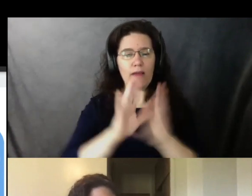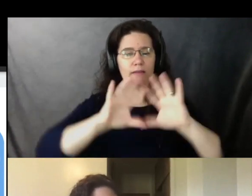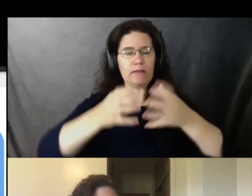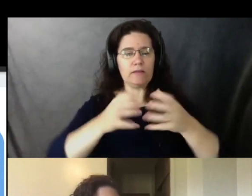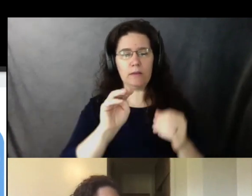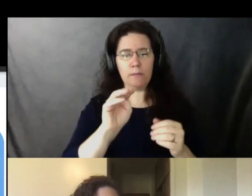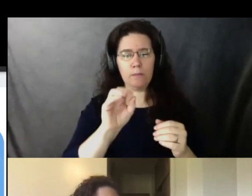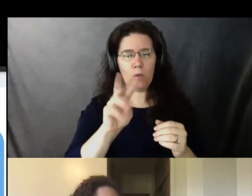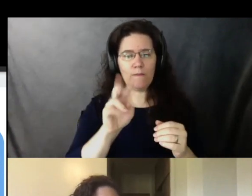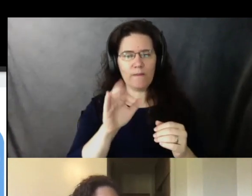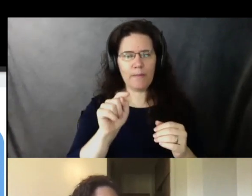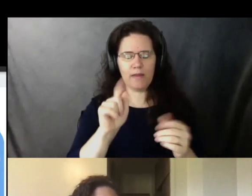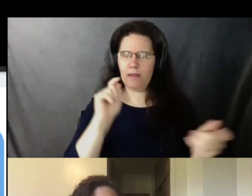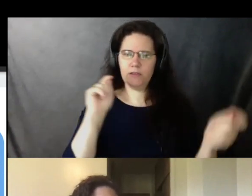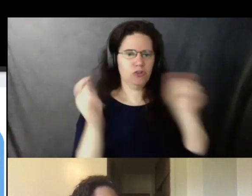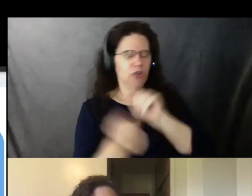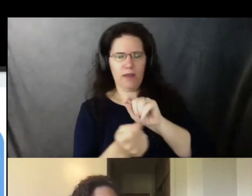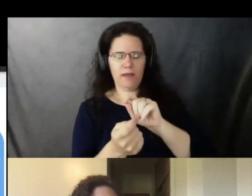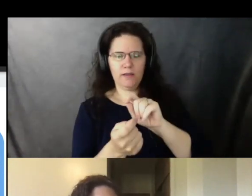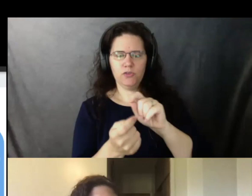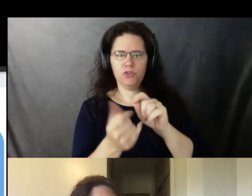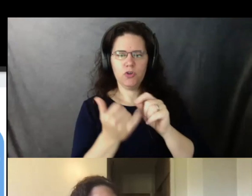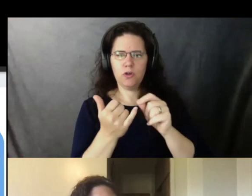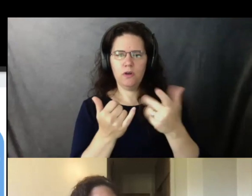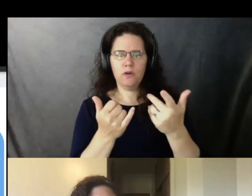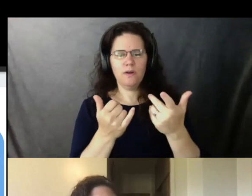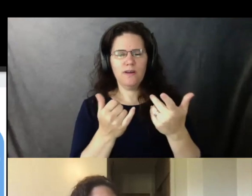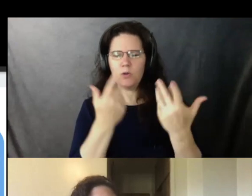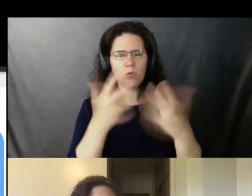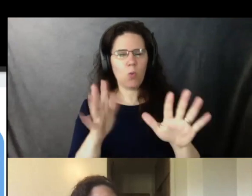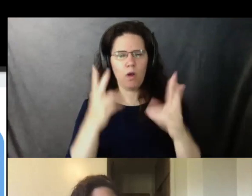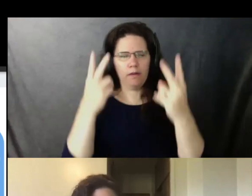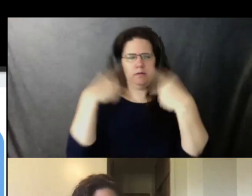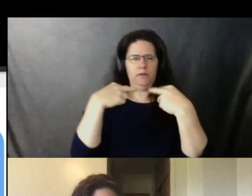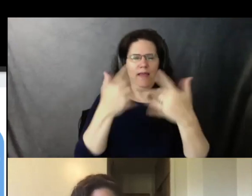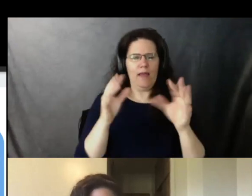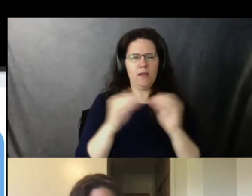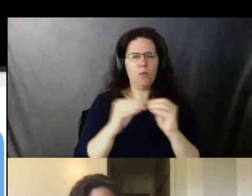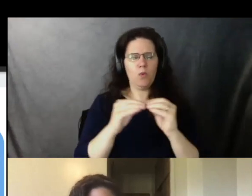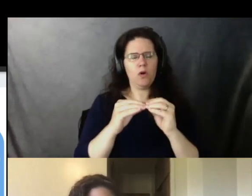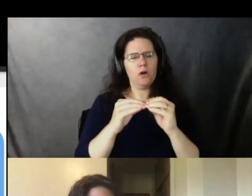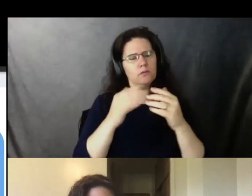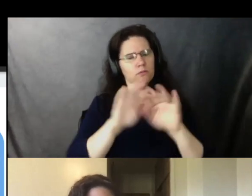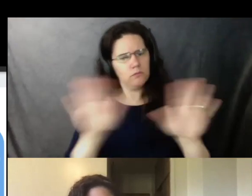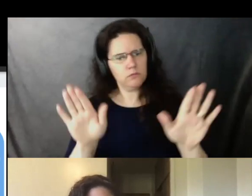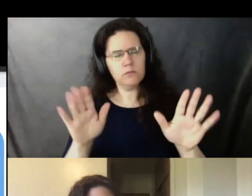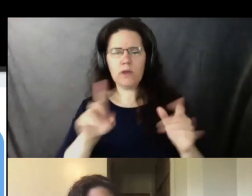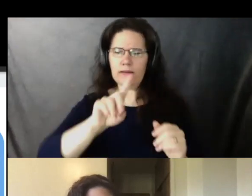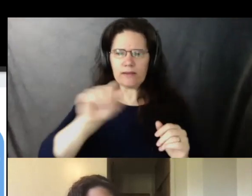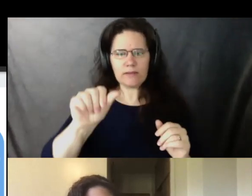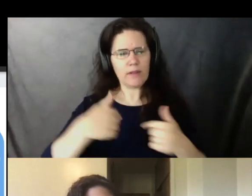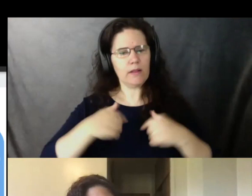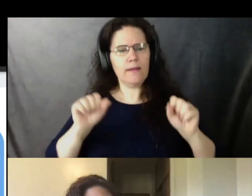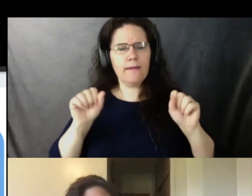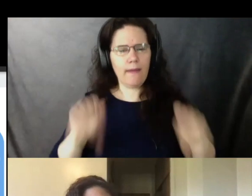perspective. It worked towards changing the way that people think about disability, to consider